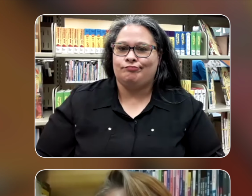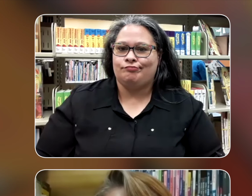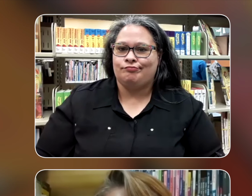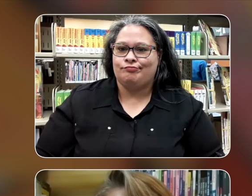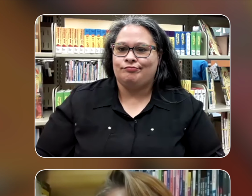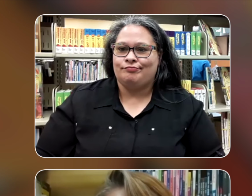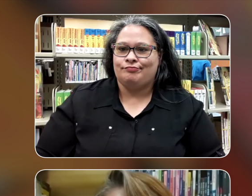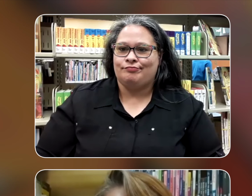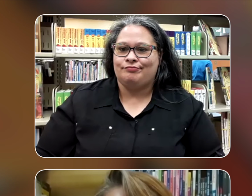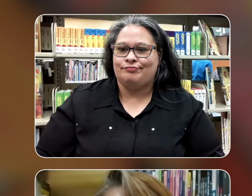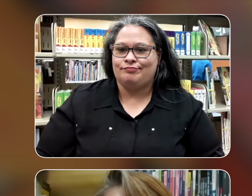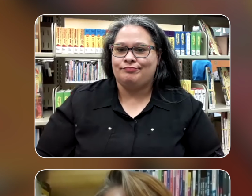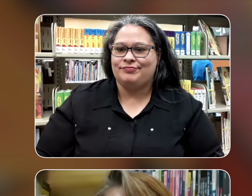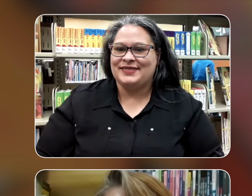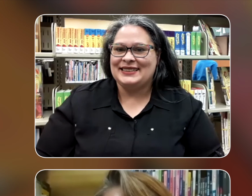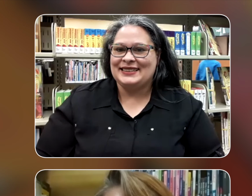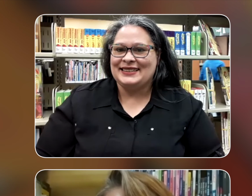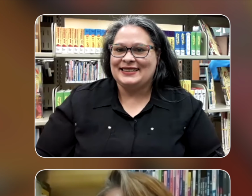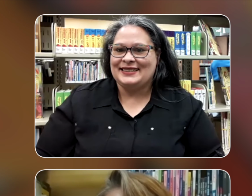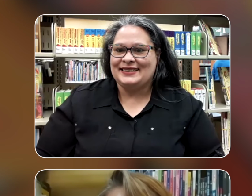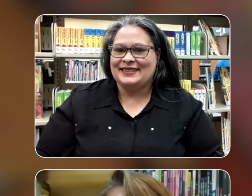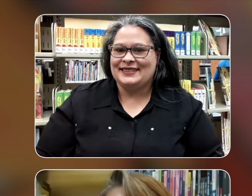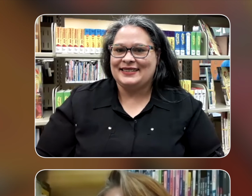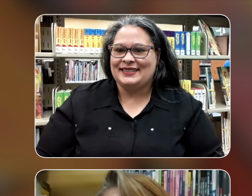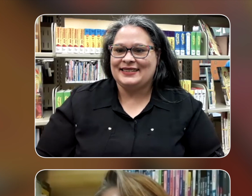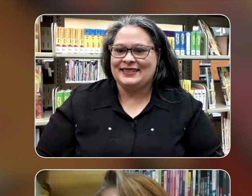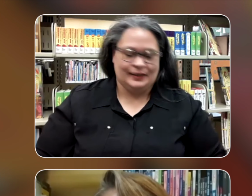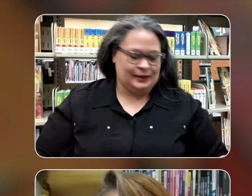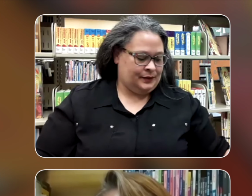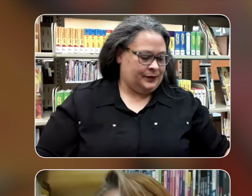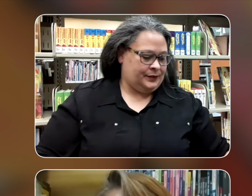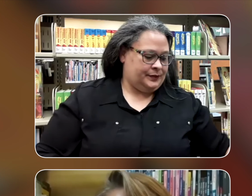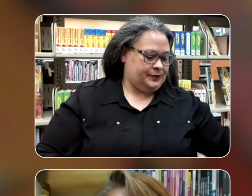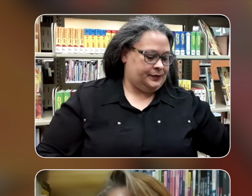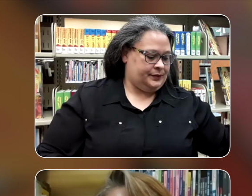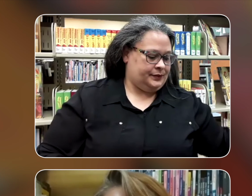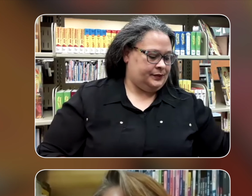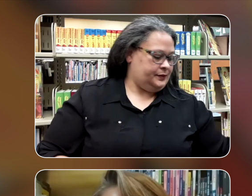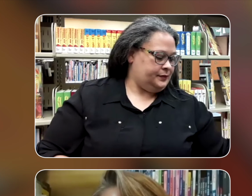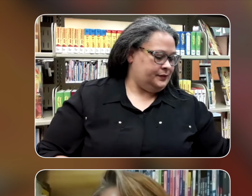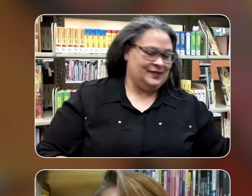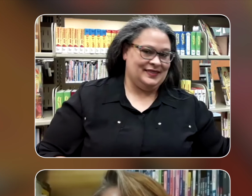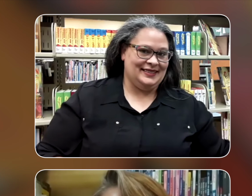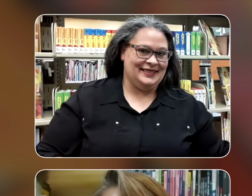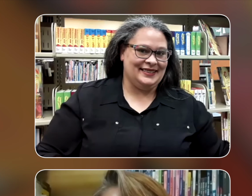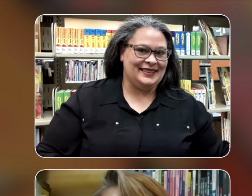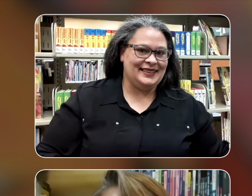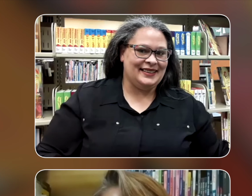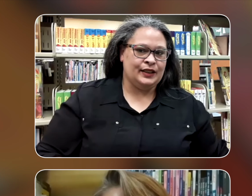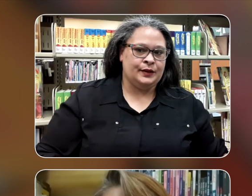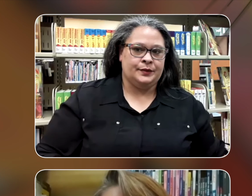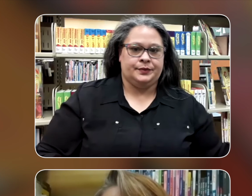Me llamo Marisol McDonald y no combino. Al menos, eso es lo que me dicen todos.